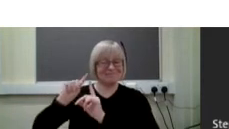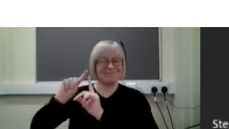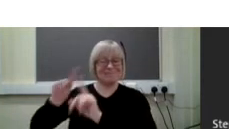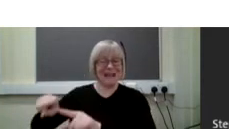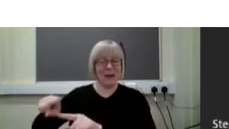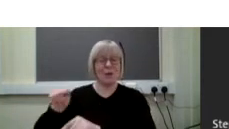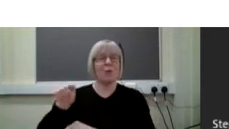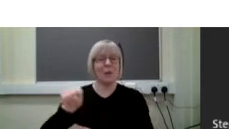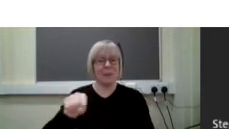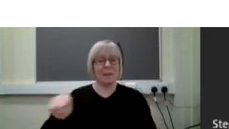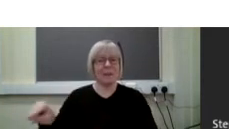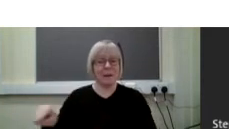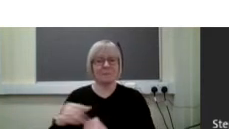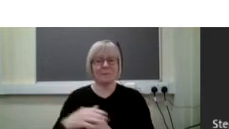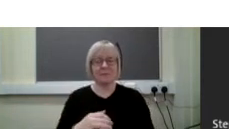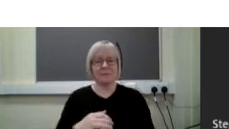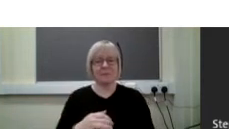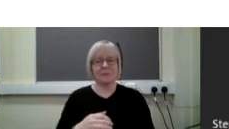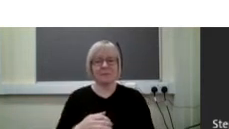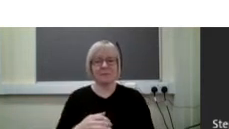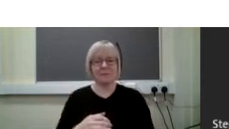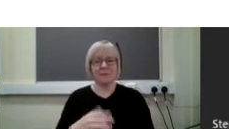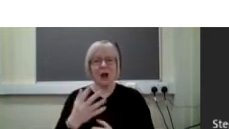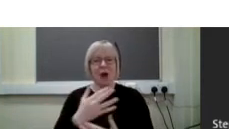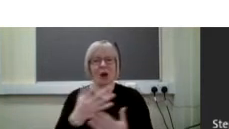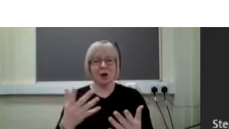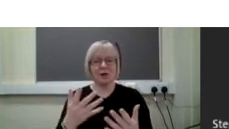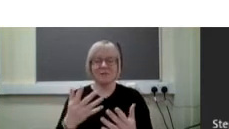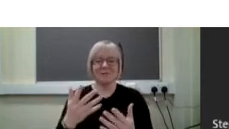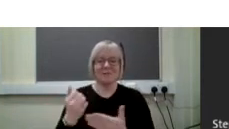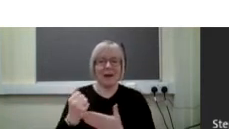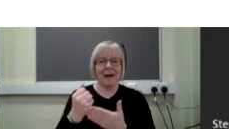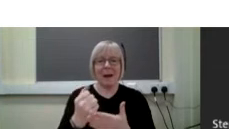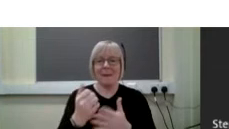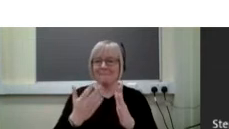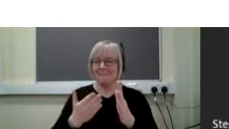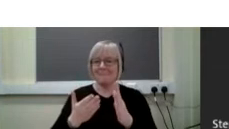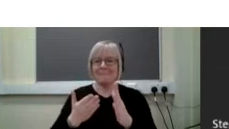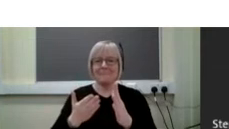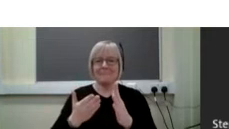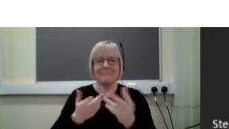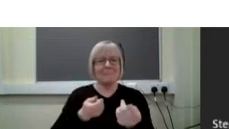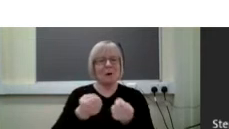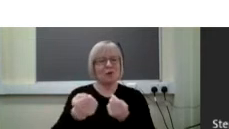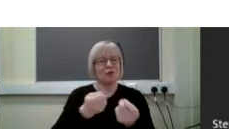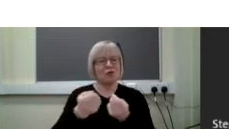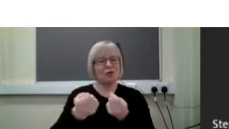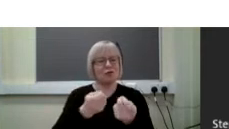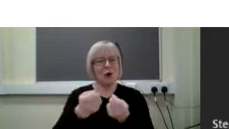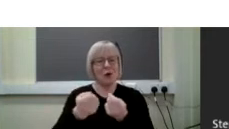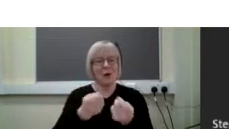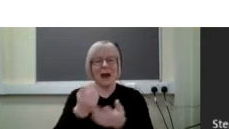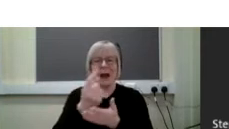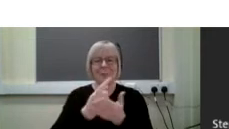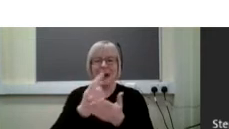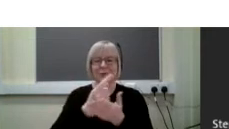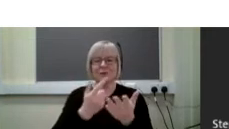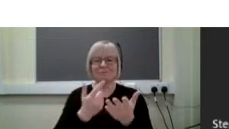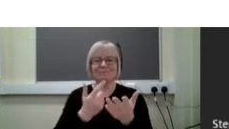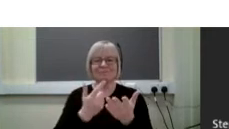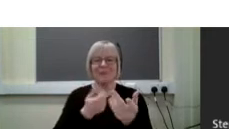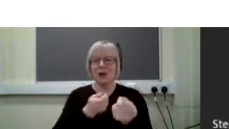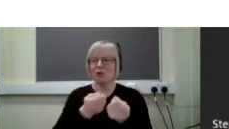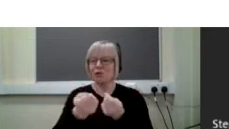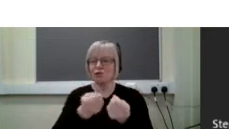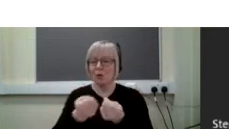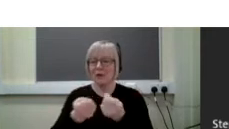I said earlier, a lot of the mitigation and control regulations were more about controlling the spread